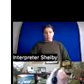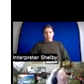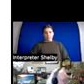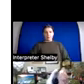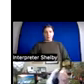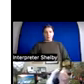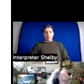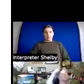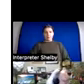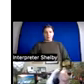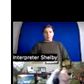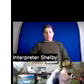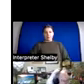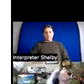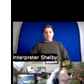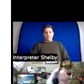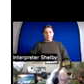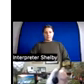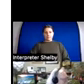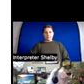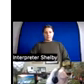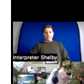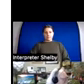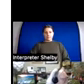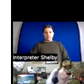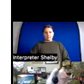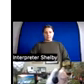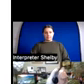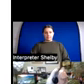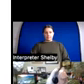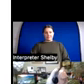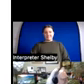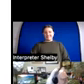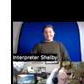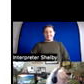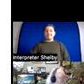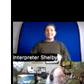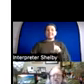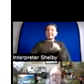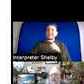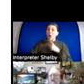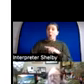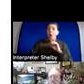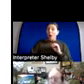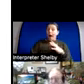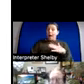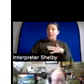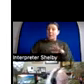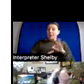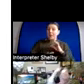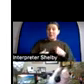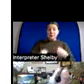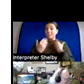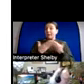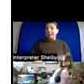oh me so glad you picked me there's so many things for us to eat i mean see to see yeah yeah